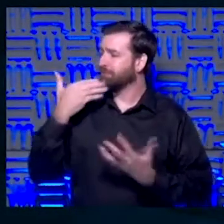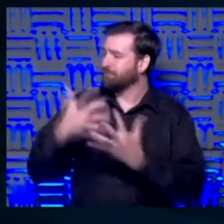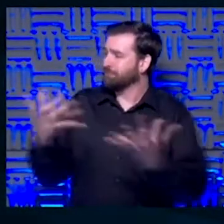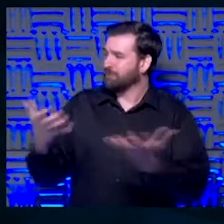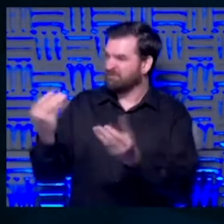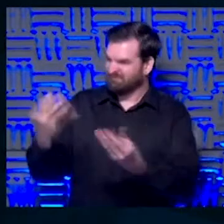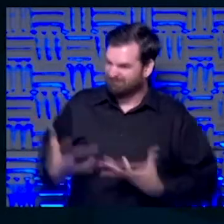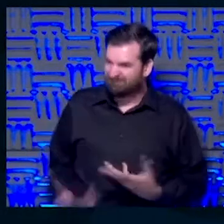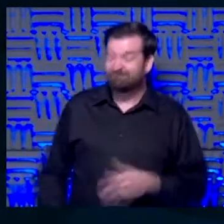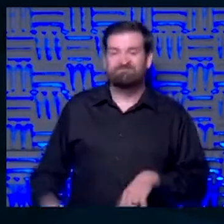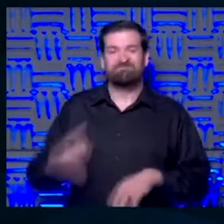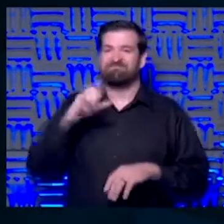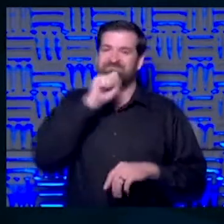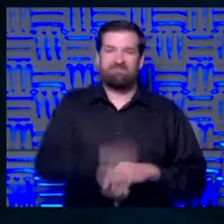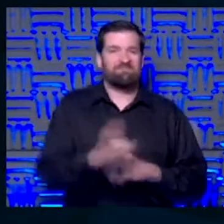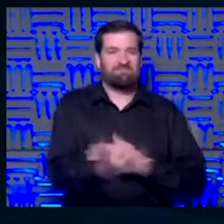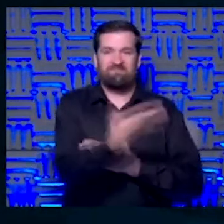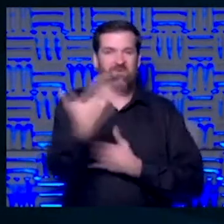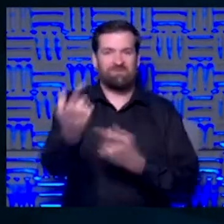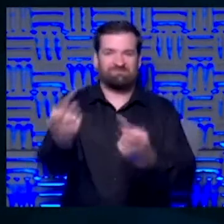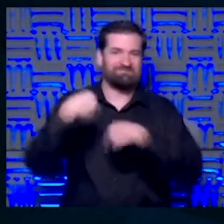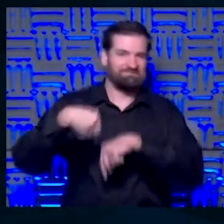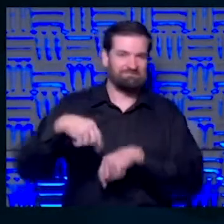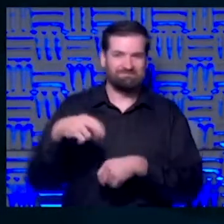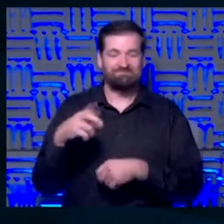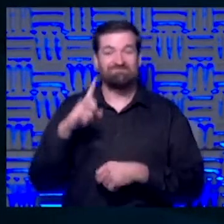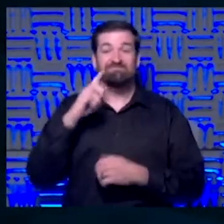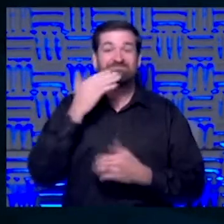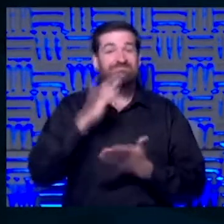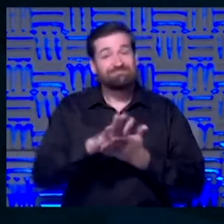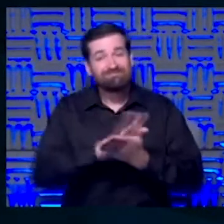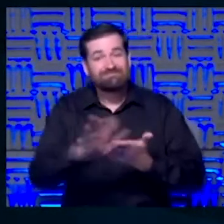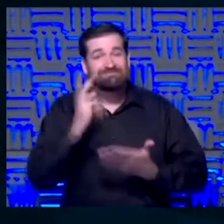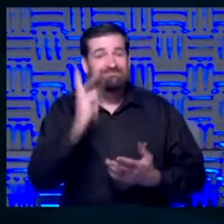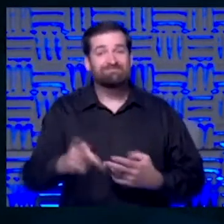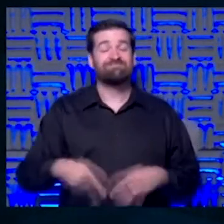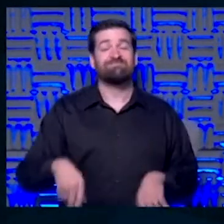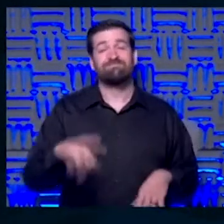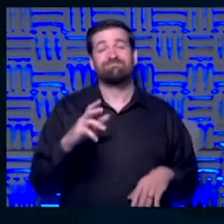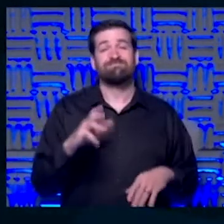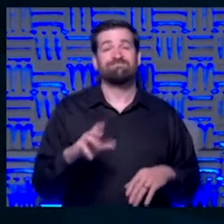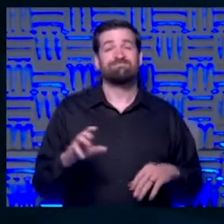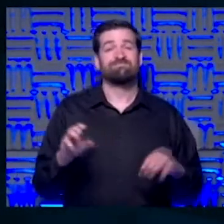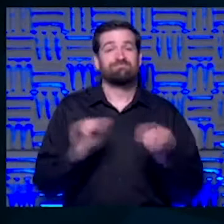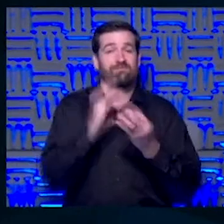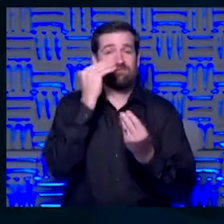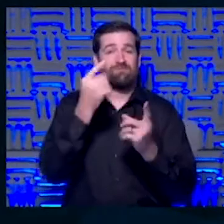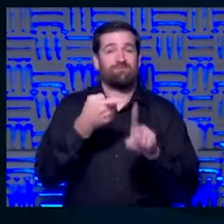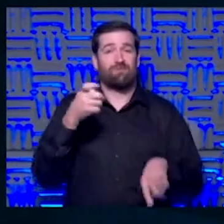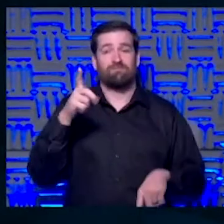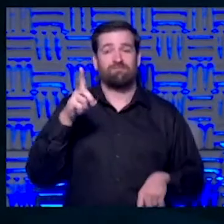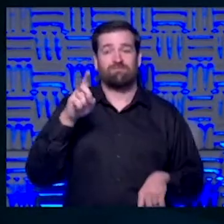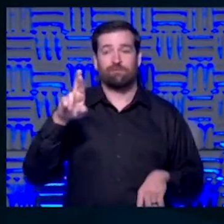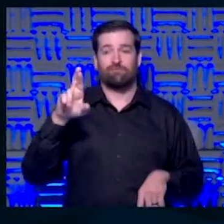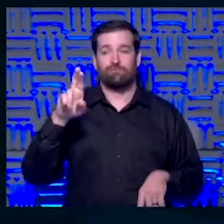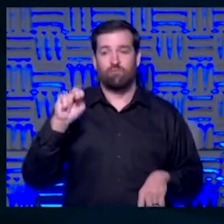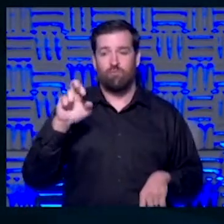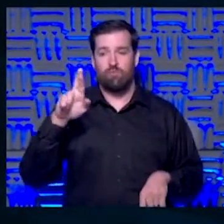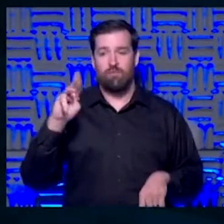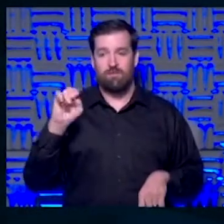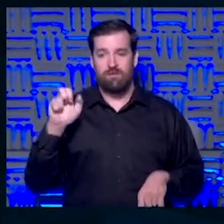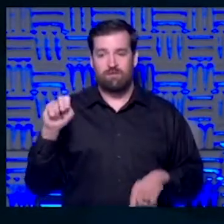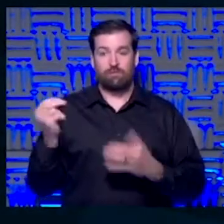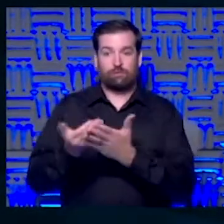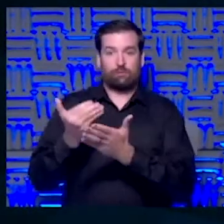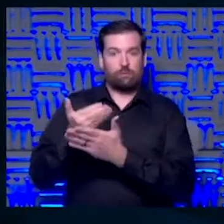Dr. Norman cameo here in the morning, so we appreciate it. Always good to see you. And to see more from Dr. Norman's new series and more on his interview with